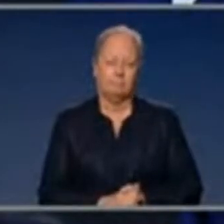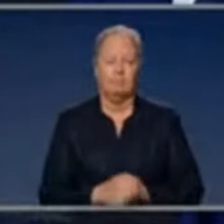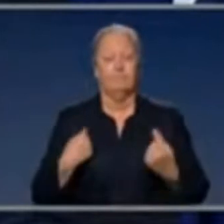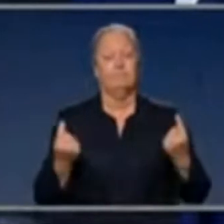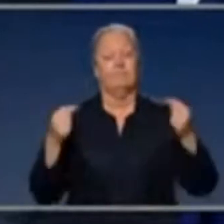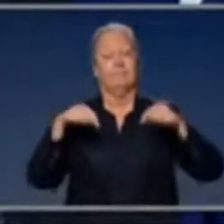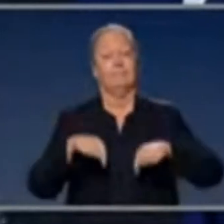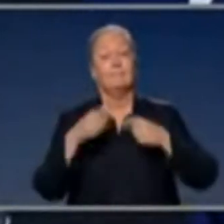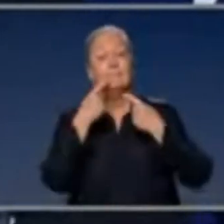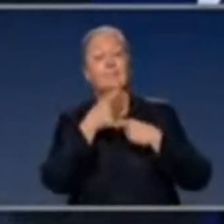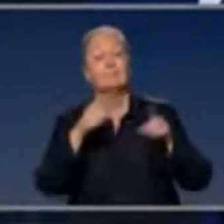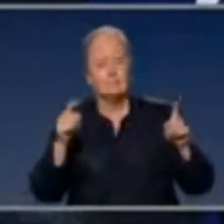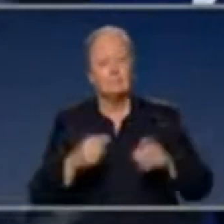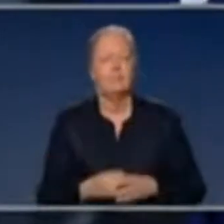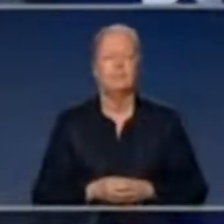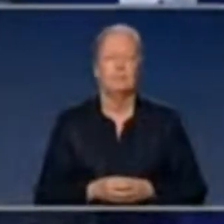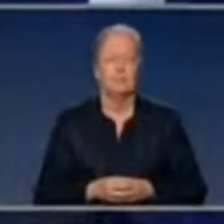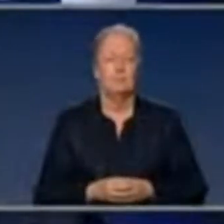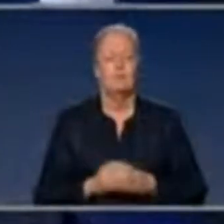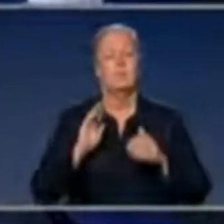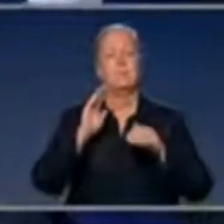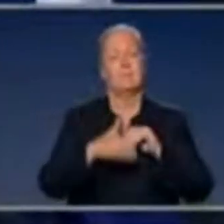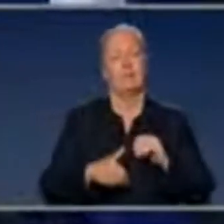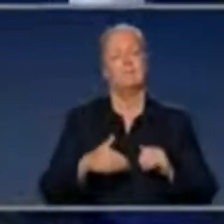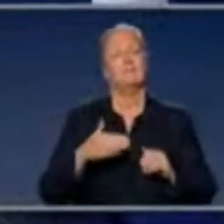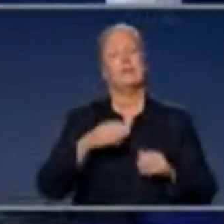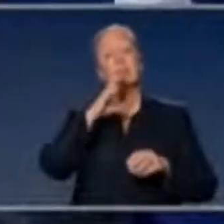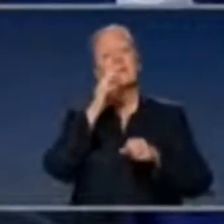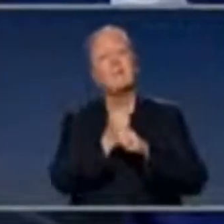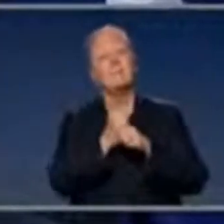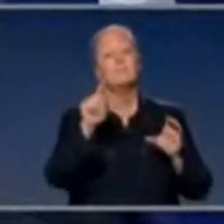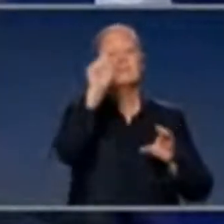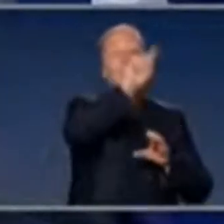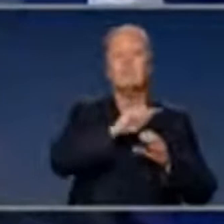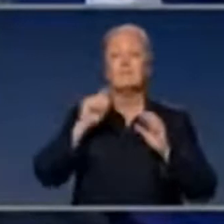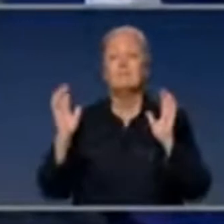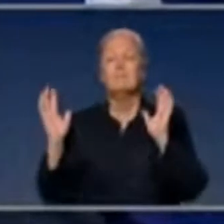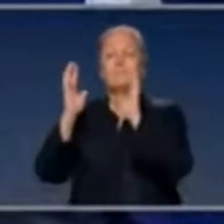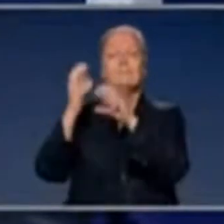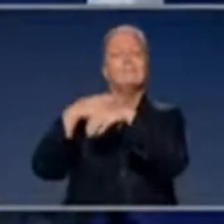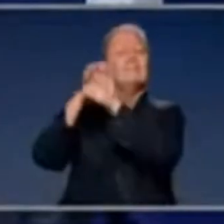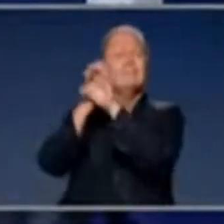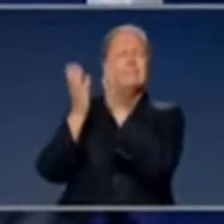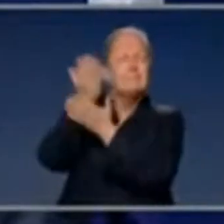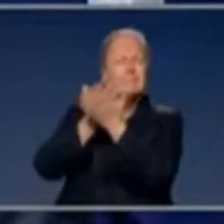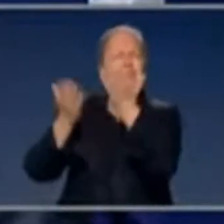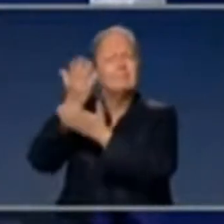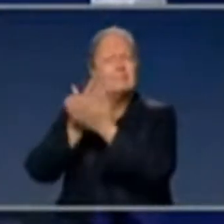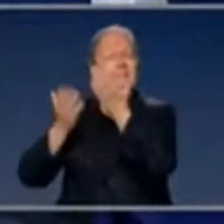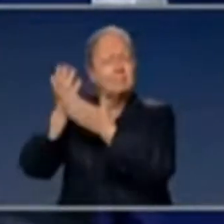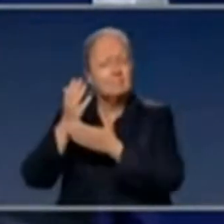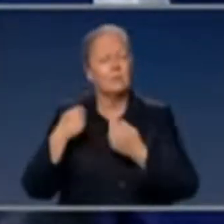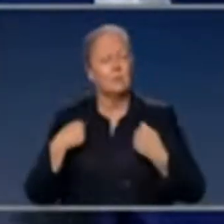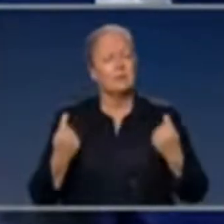Today's meeting of the National Cabinet came during a week of what I'd describe was increased